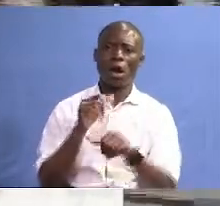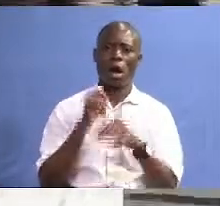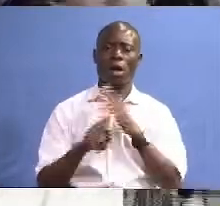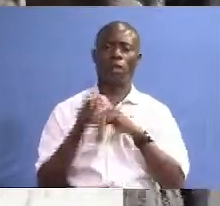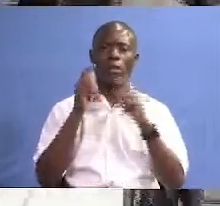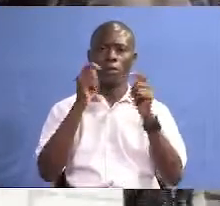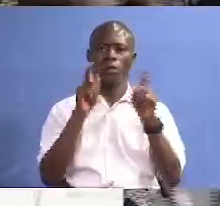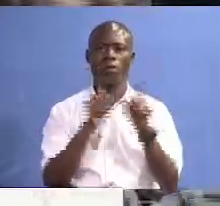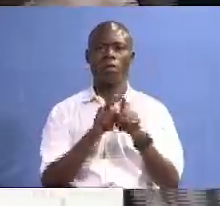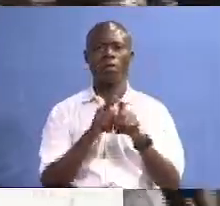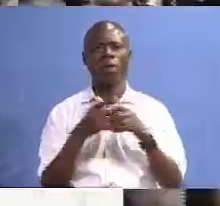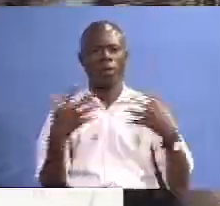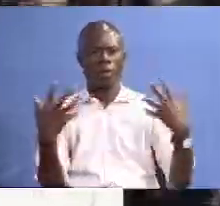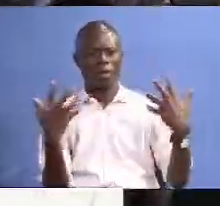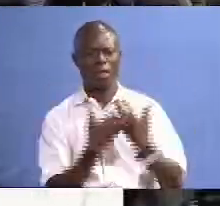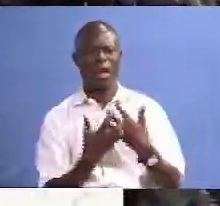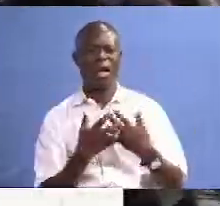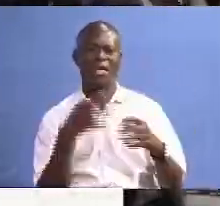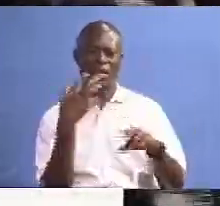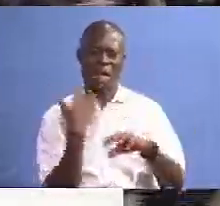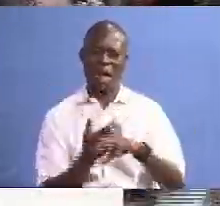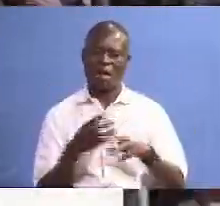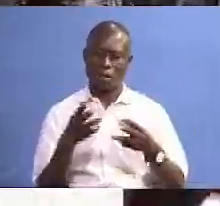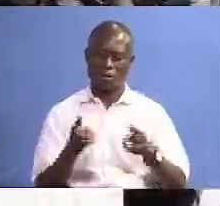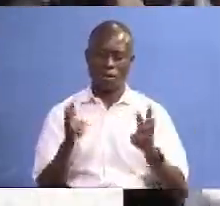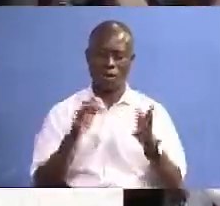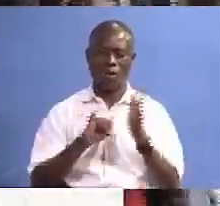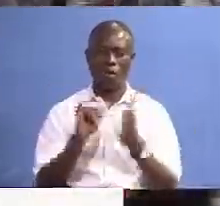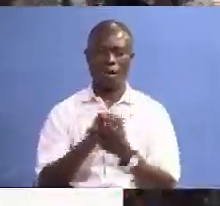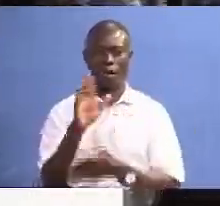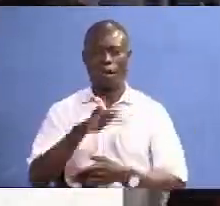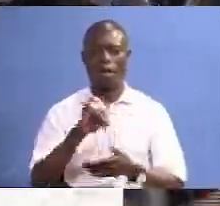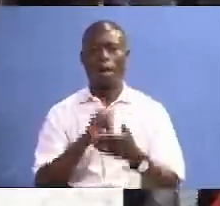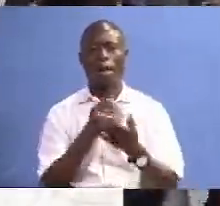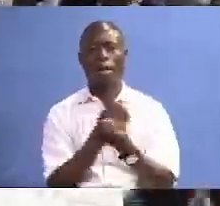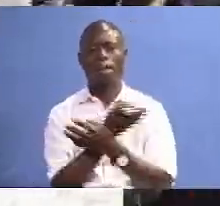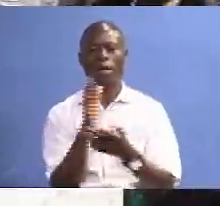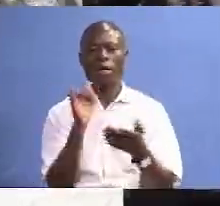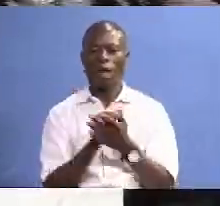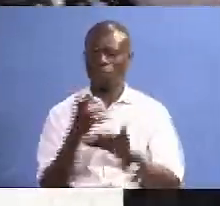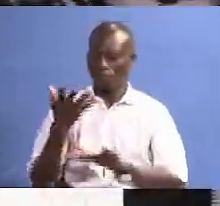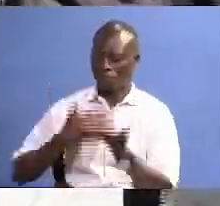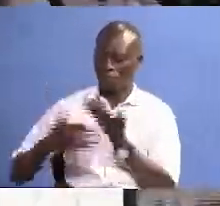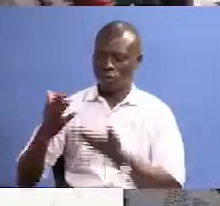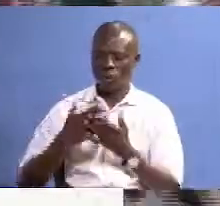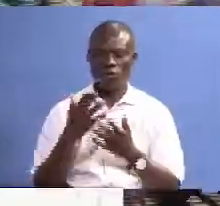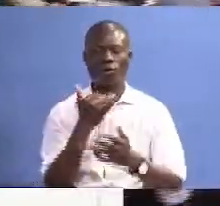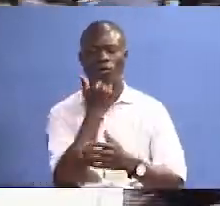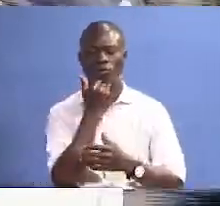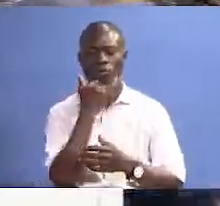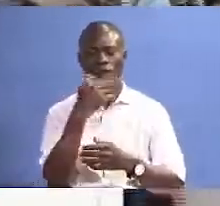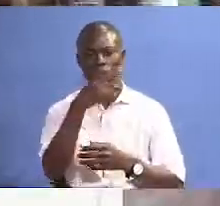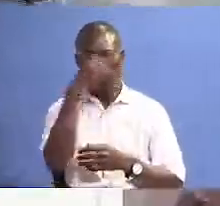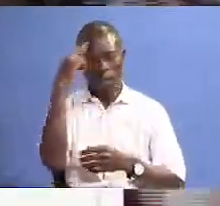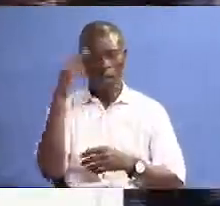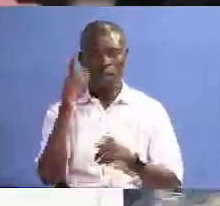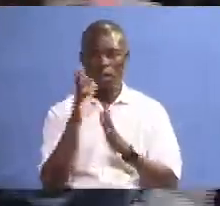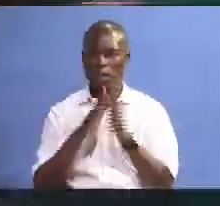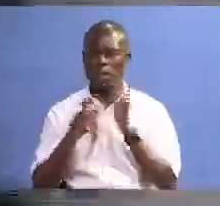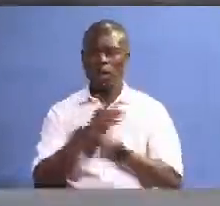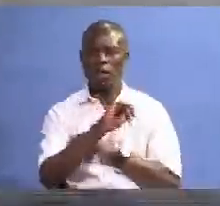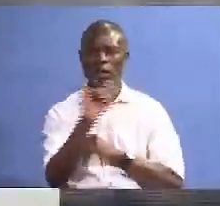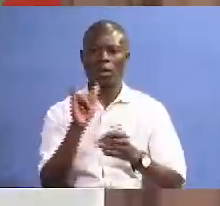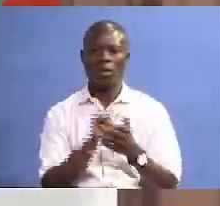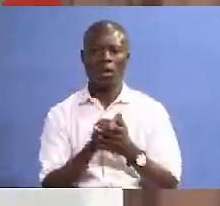him between a rock and a hard place. Cabinet secretaries, most of whom have been controversial for the wrong reasons, setting themselves up